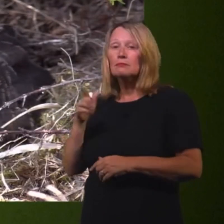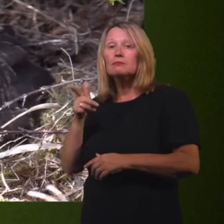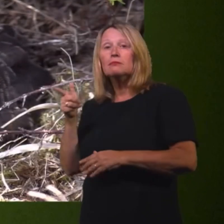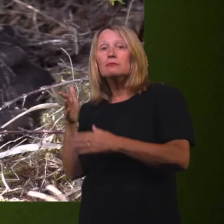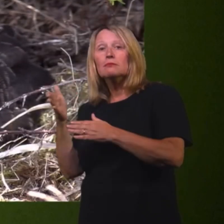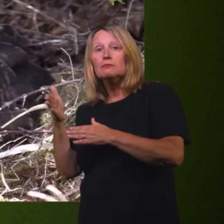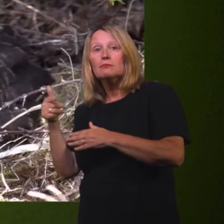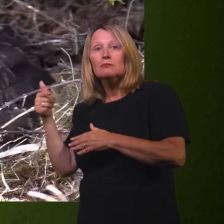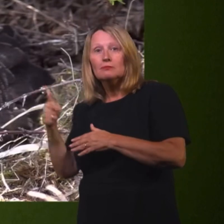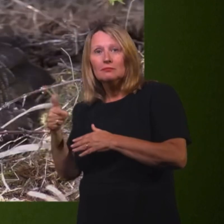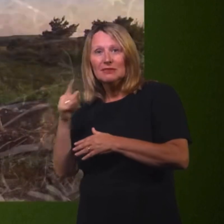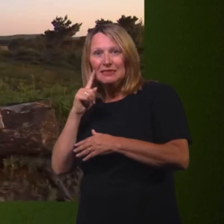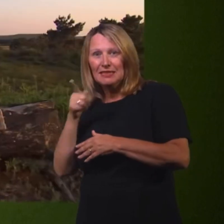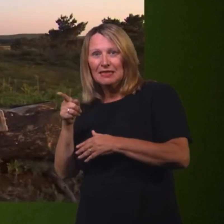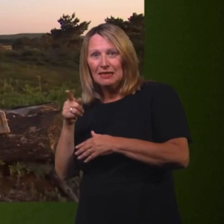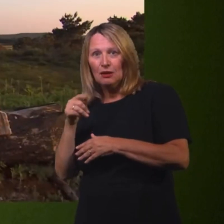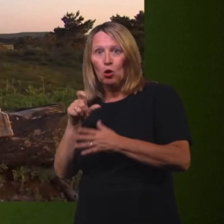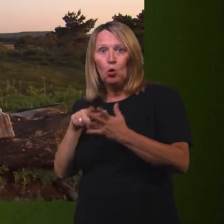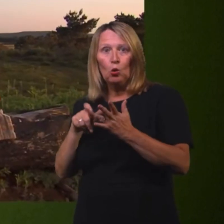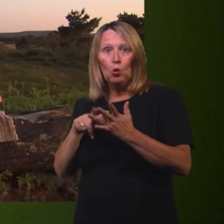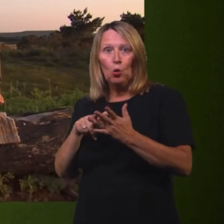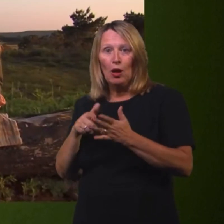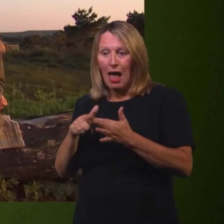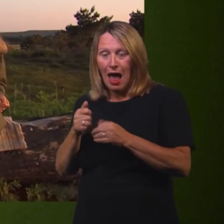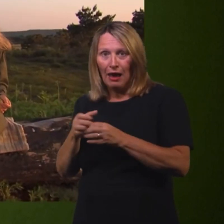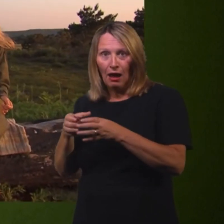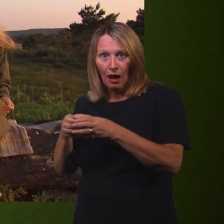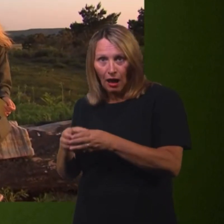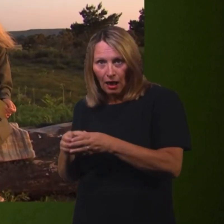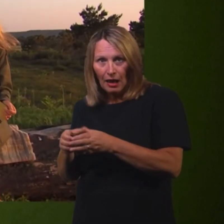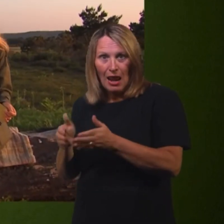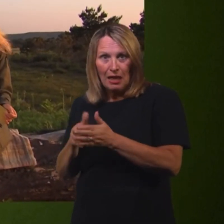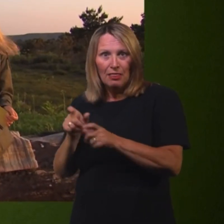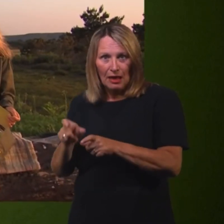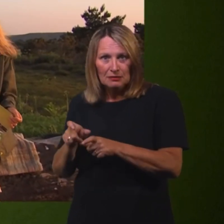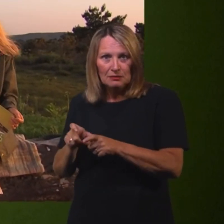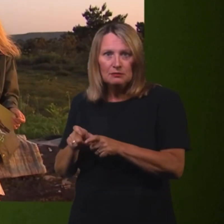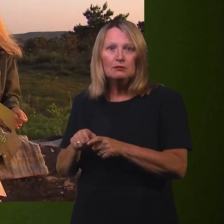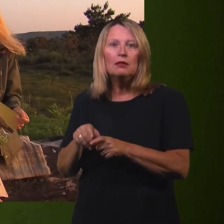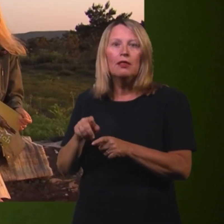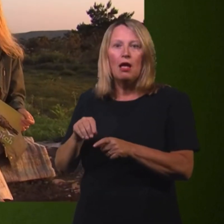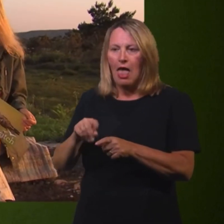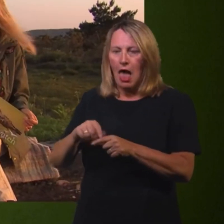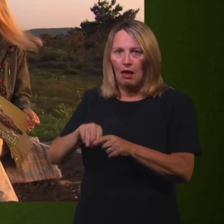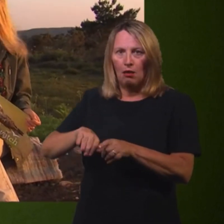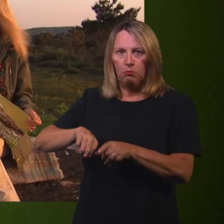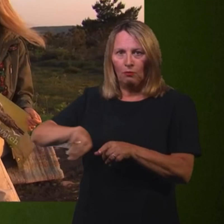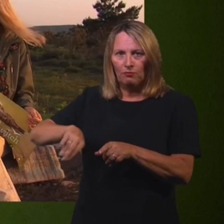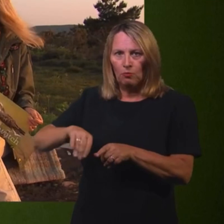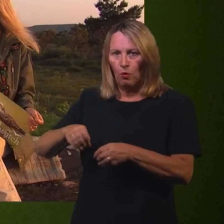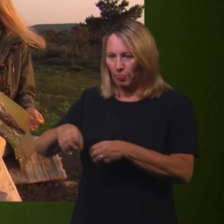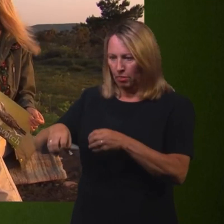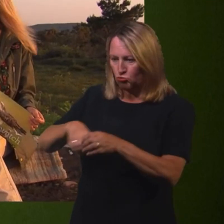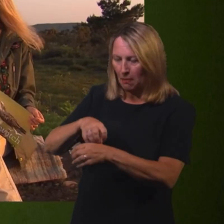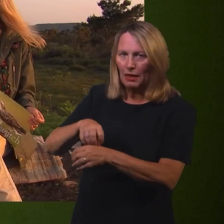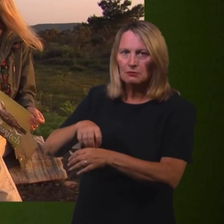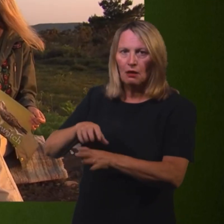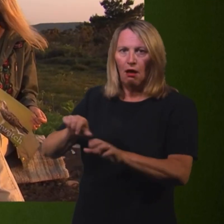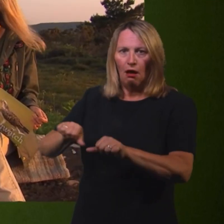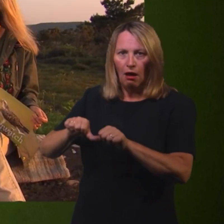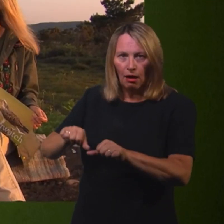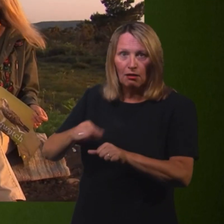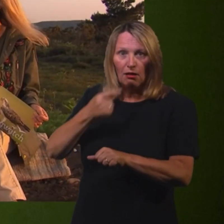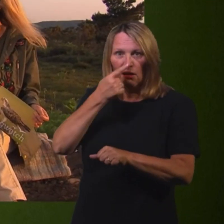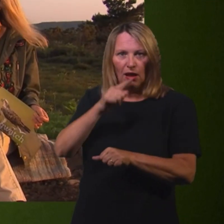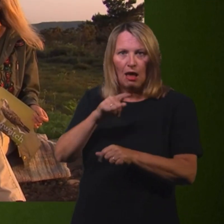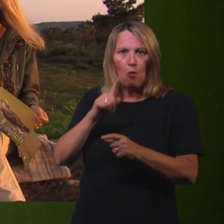turfed out. Now, when a cuckoo lays an egg in a nest like this, it removes one of the eggs and then replaces it with its own. The trick is that